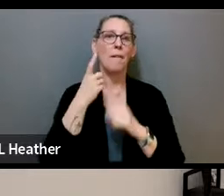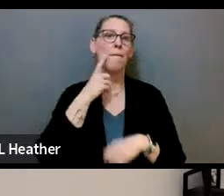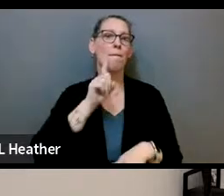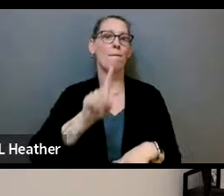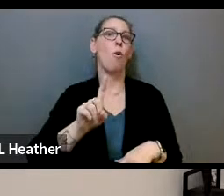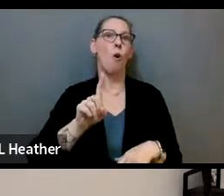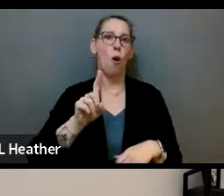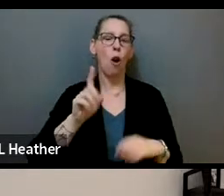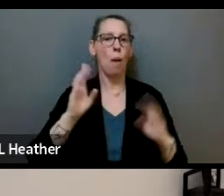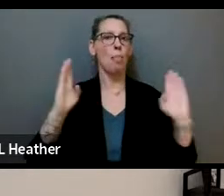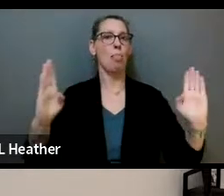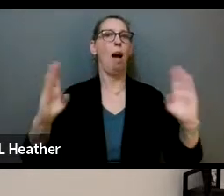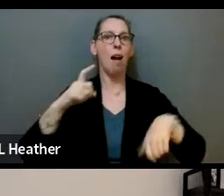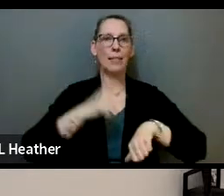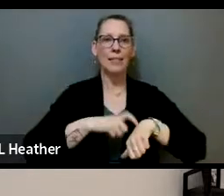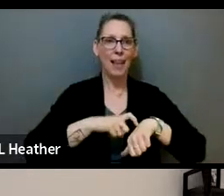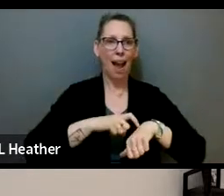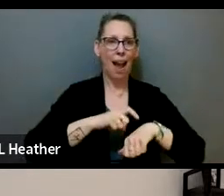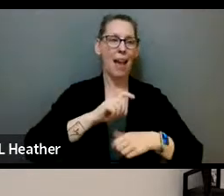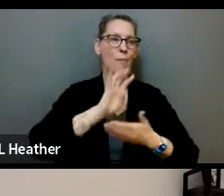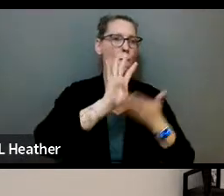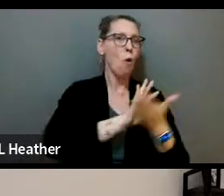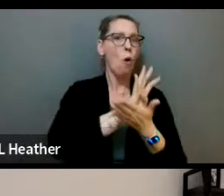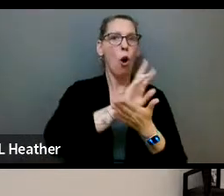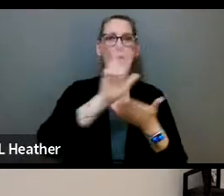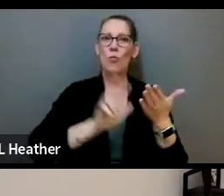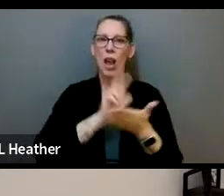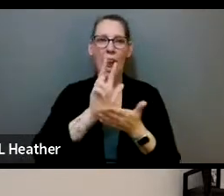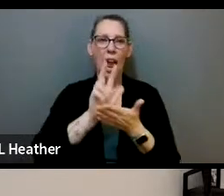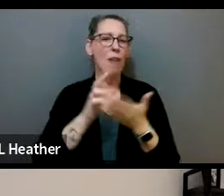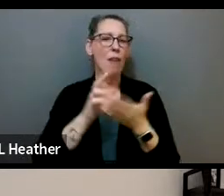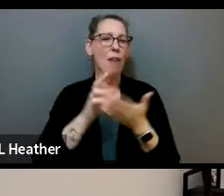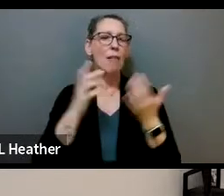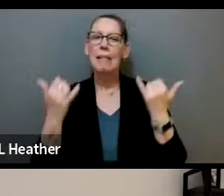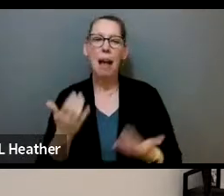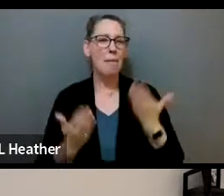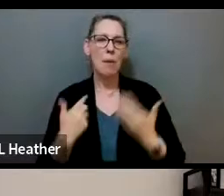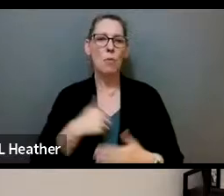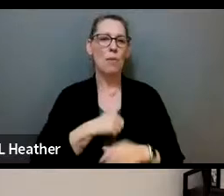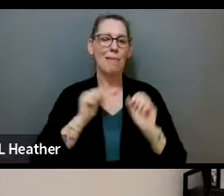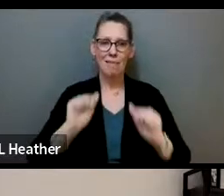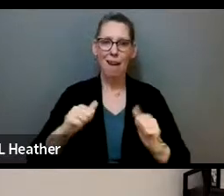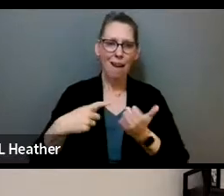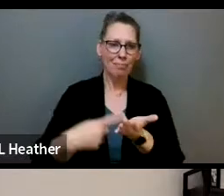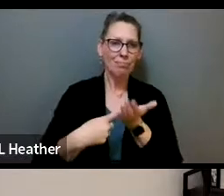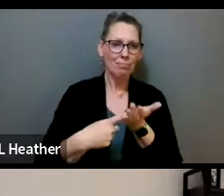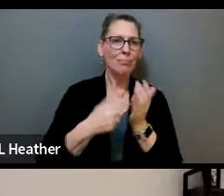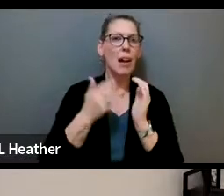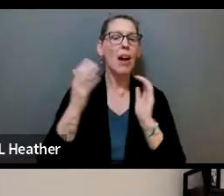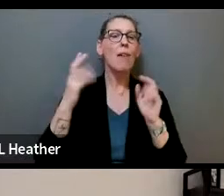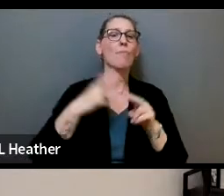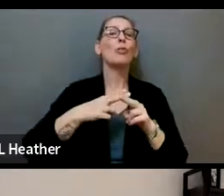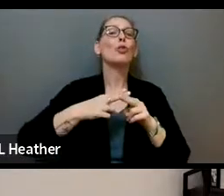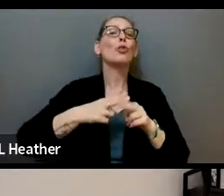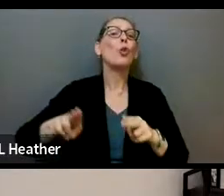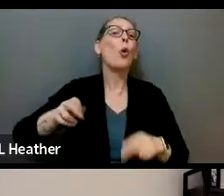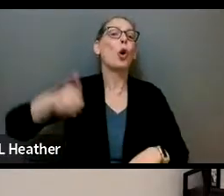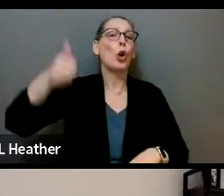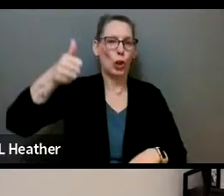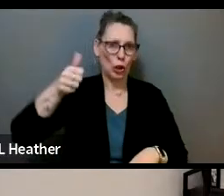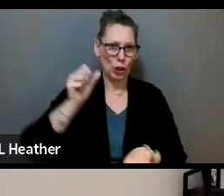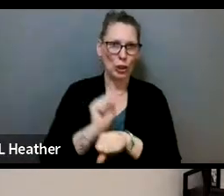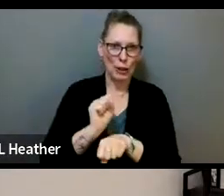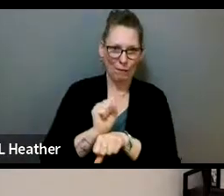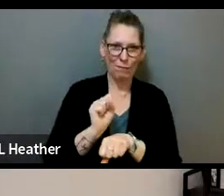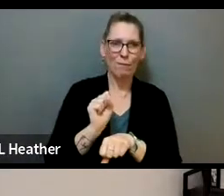of time of like 4 or 3 hours. So we're like, maybe we can develop a way to have shorter shifts available so that advisory